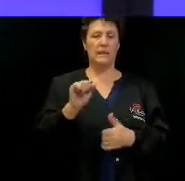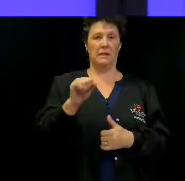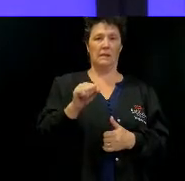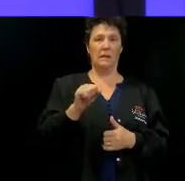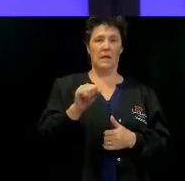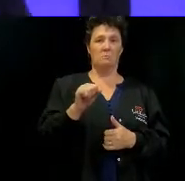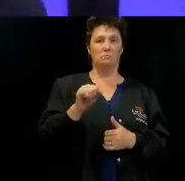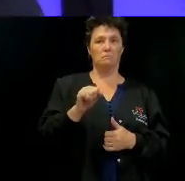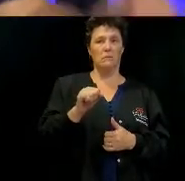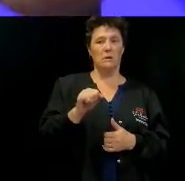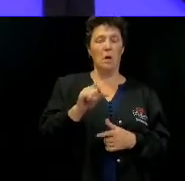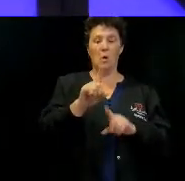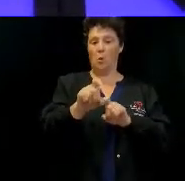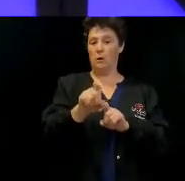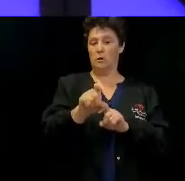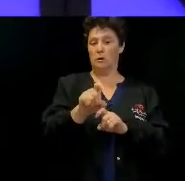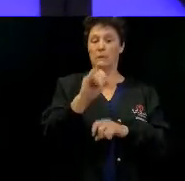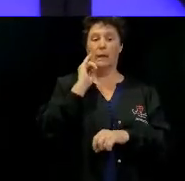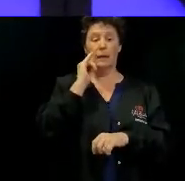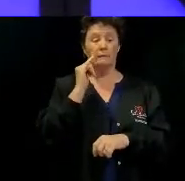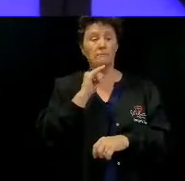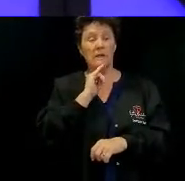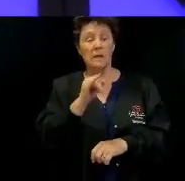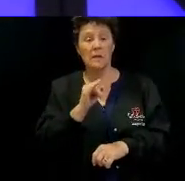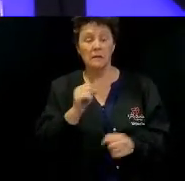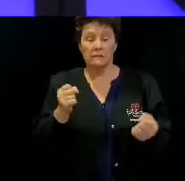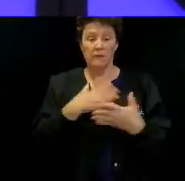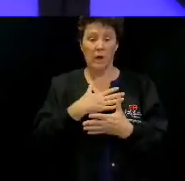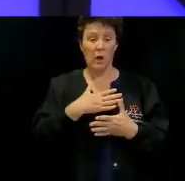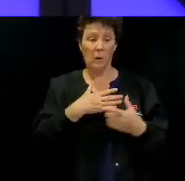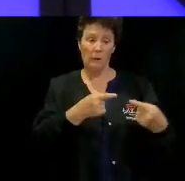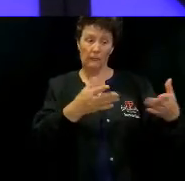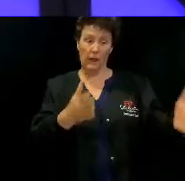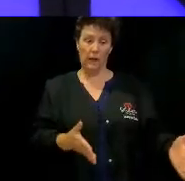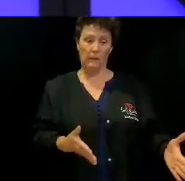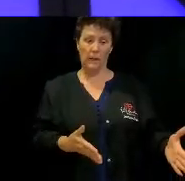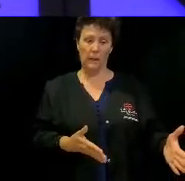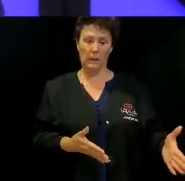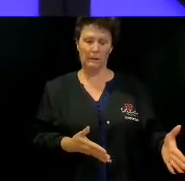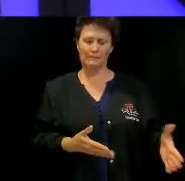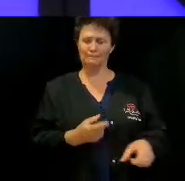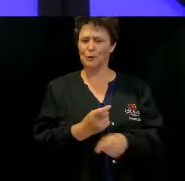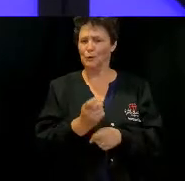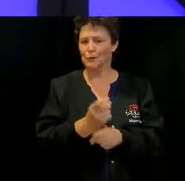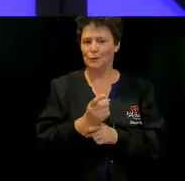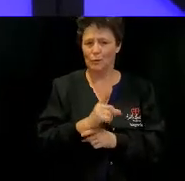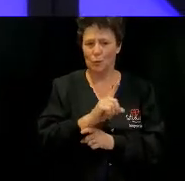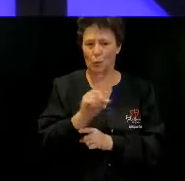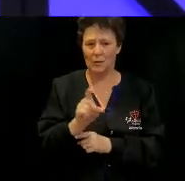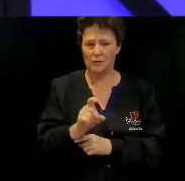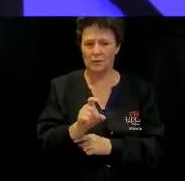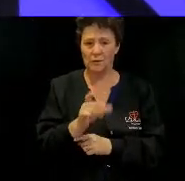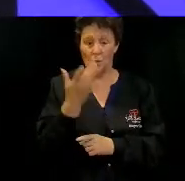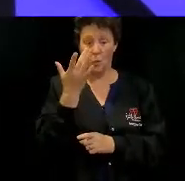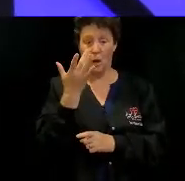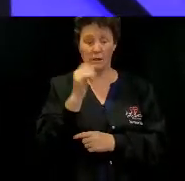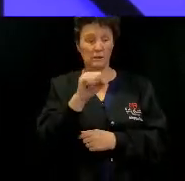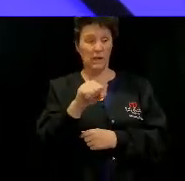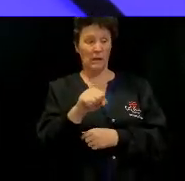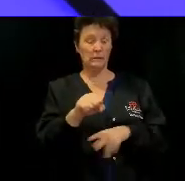enemy? Is fear an enemy? Well, this is a trick question, because it's yes and